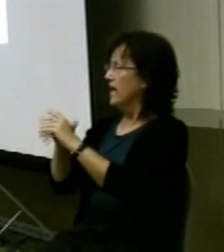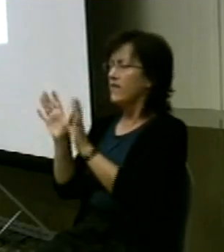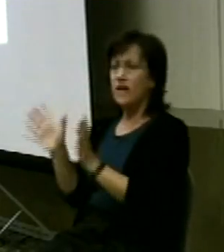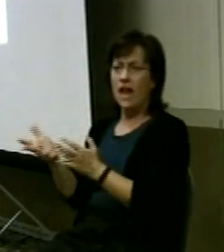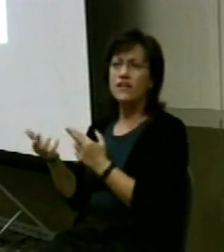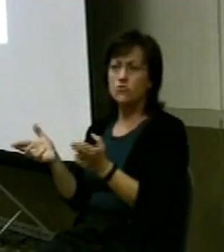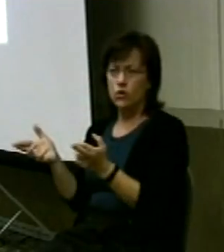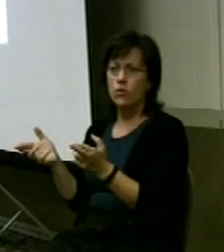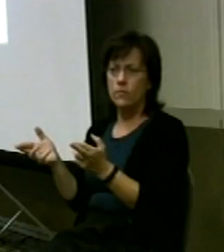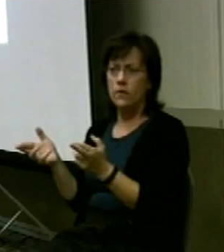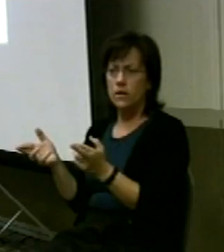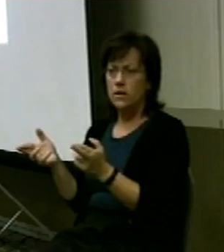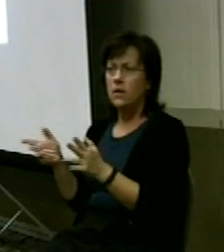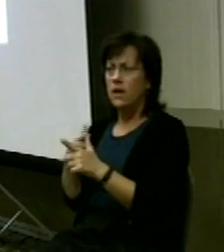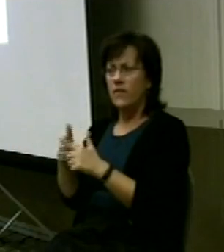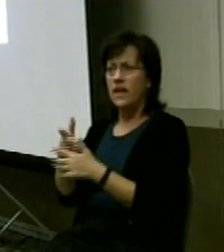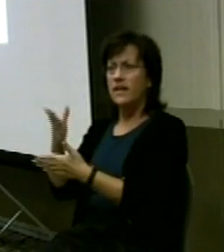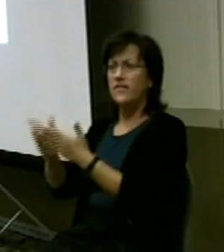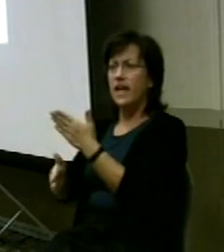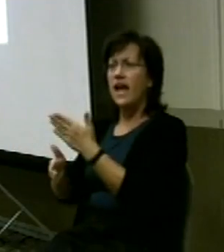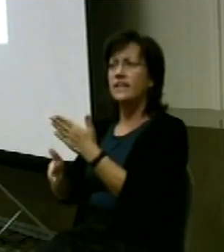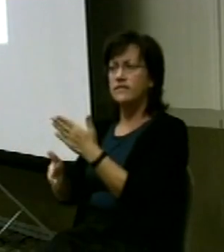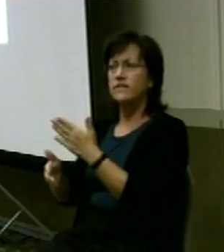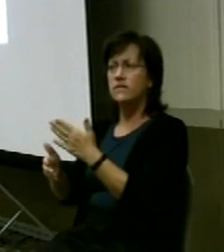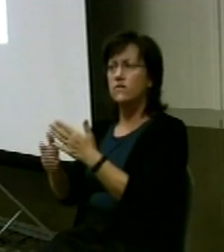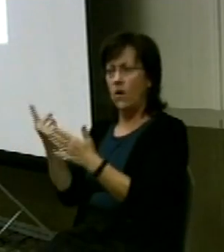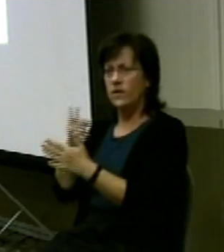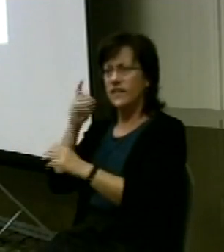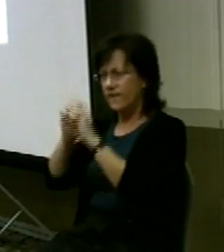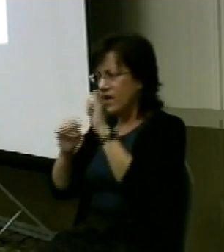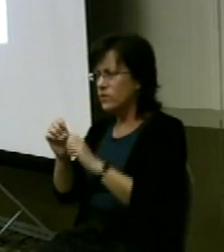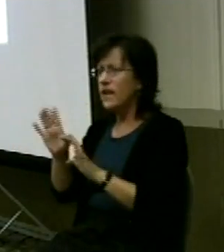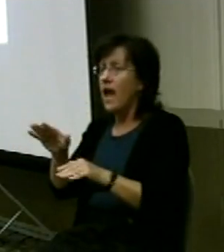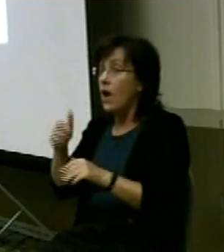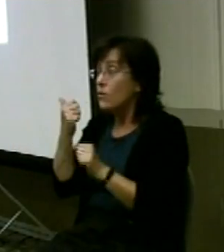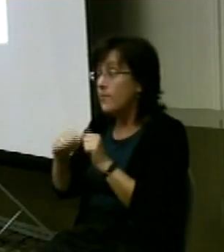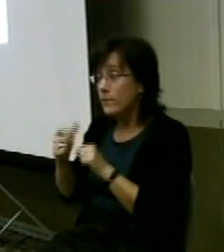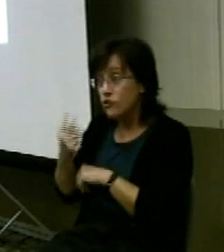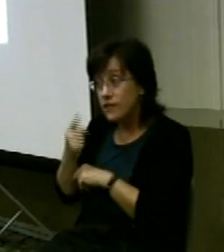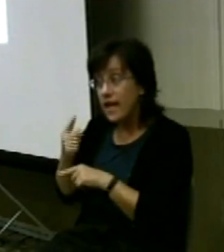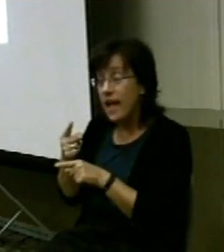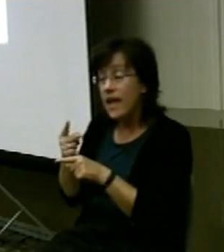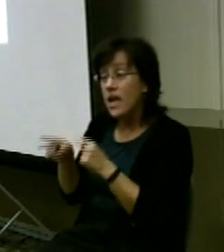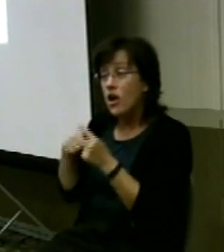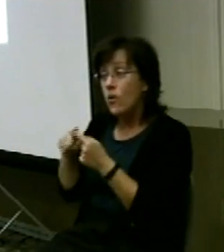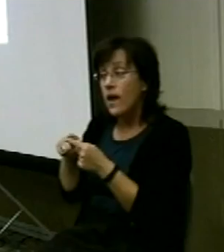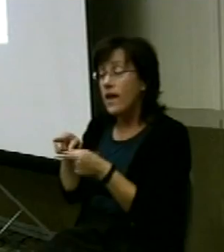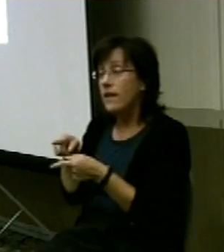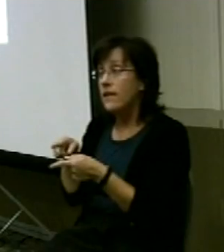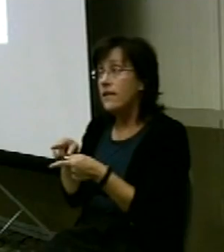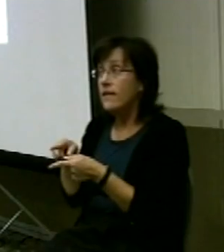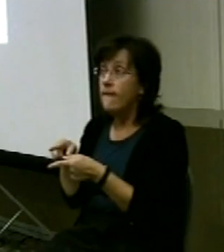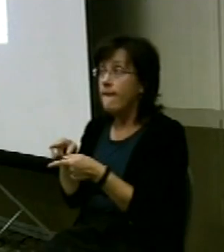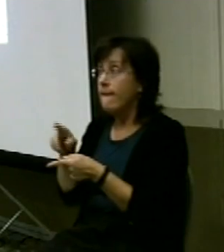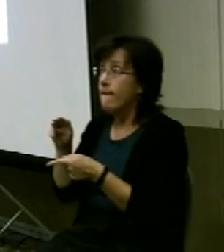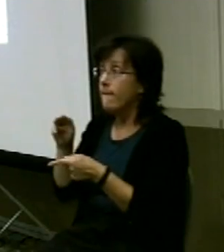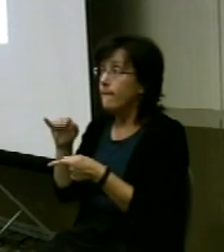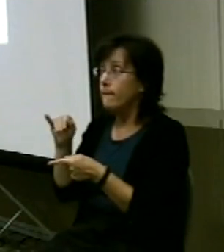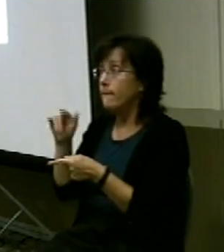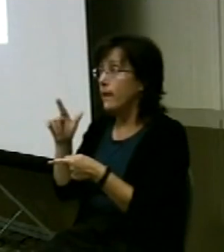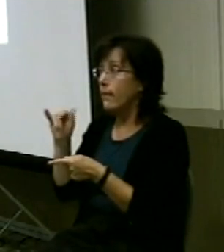classroom, and they evaluate those at the end of every time. So maybe they would say, ooh, remember today when Millie took